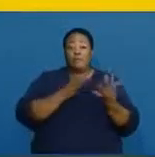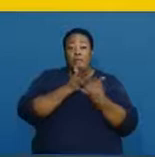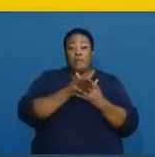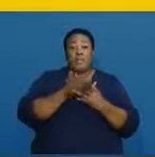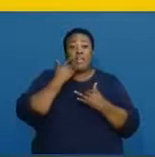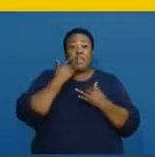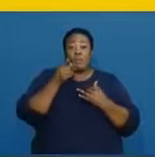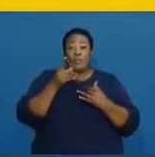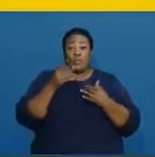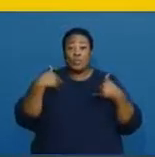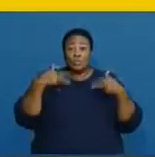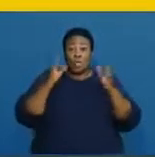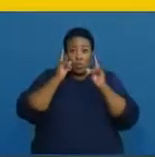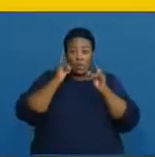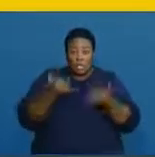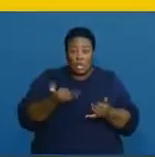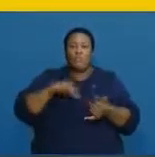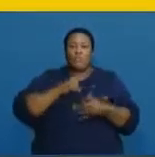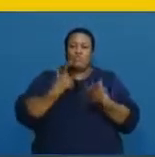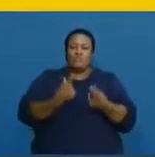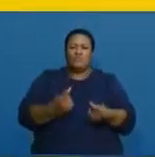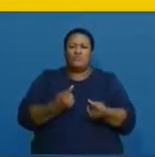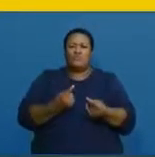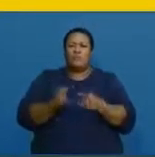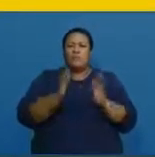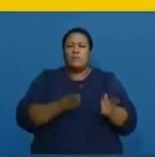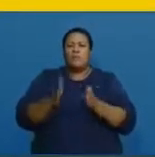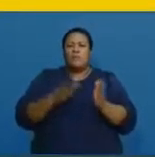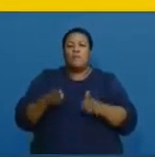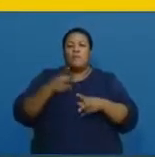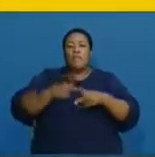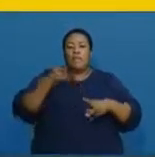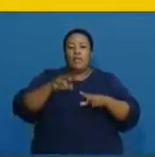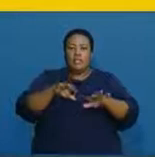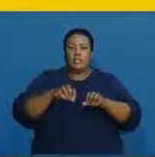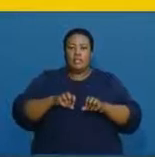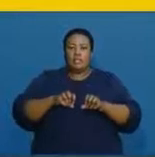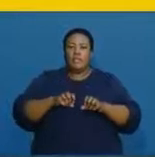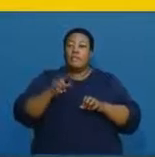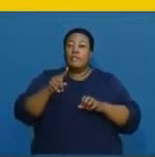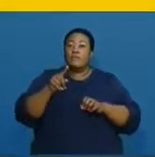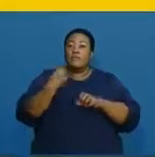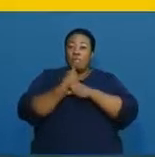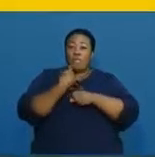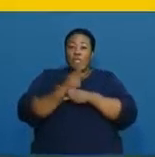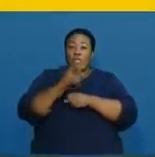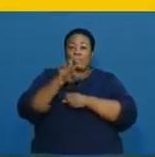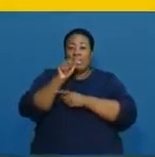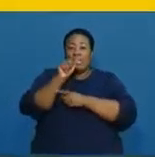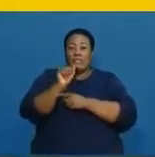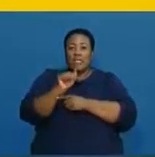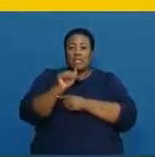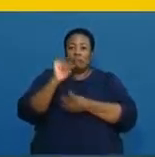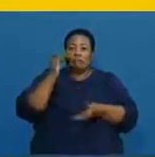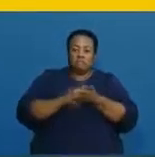Welcome back from the break, guys. If you've just joined us, we are assisting you to prep for your final exam. If you're someone who's constantly running